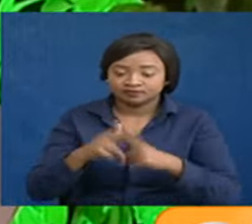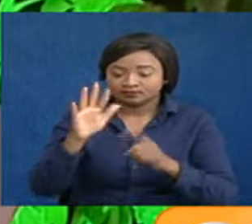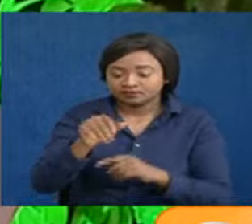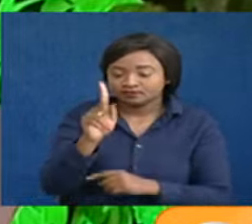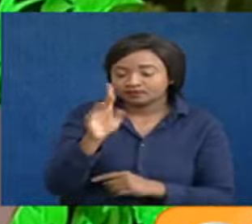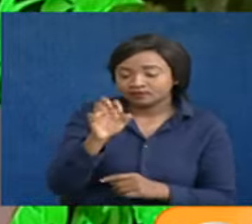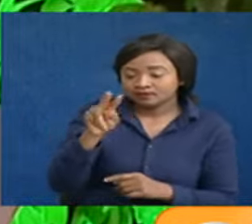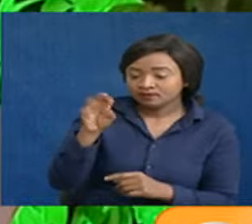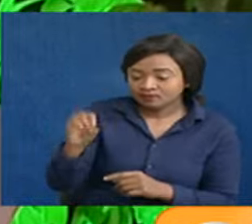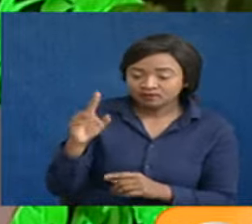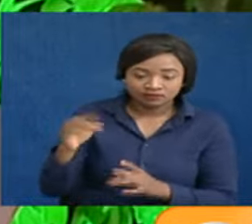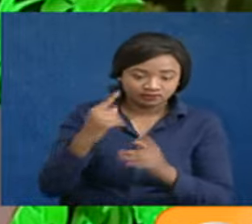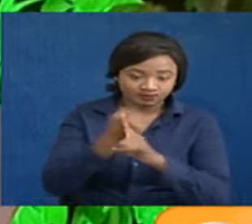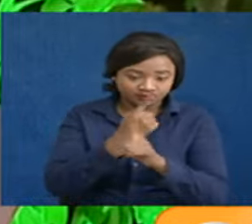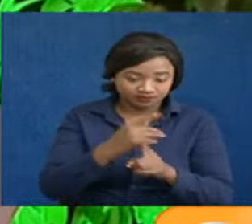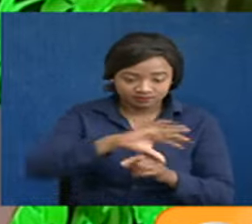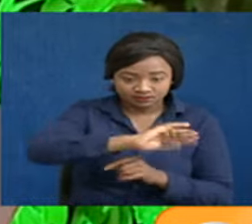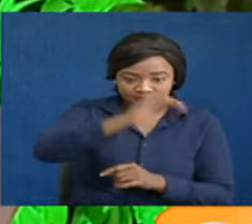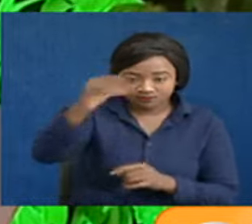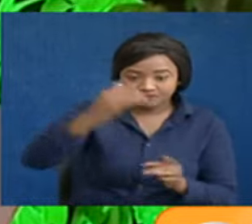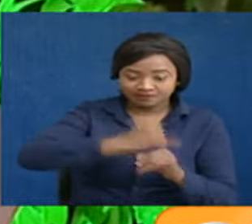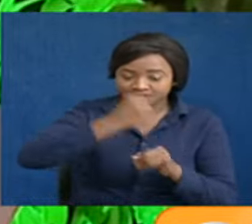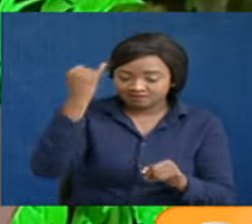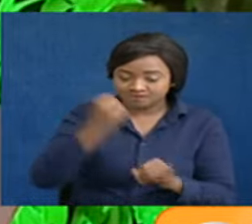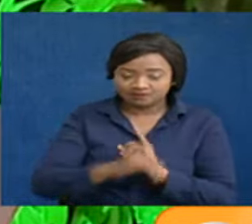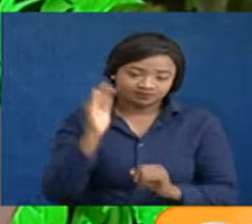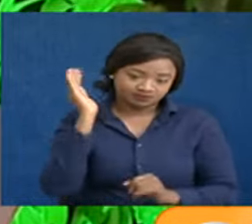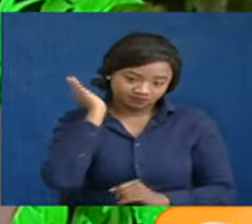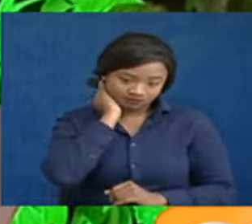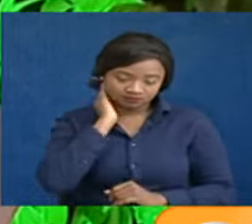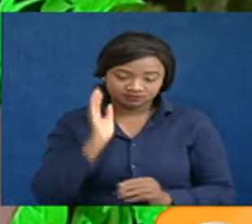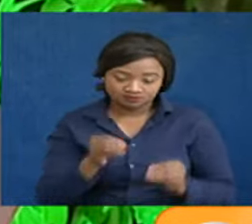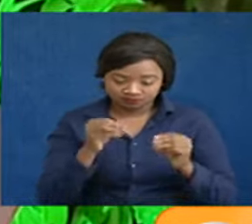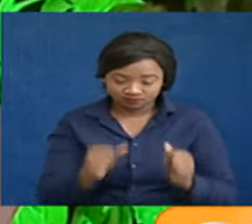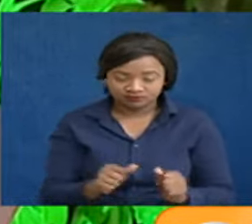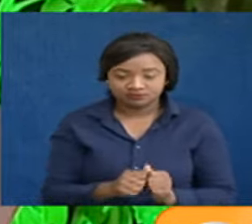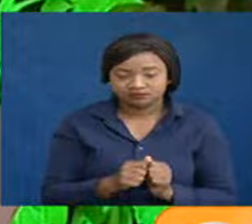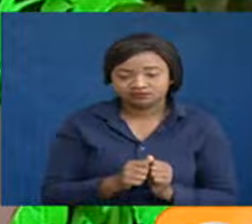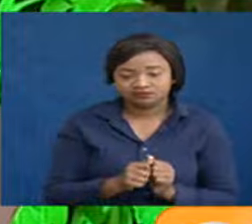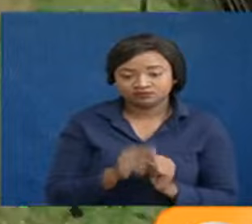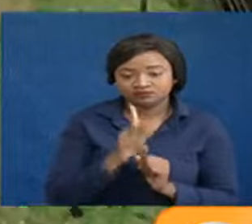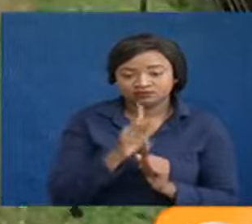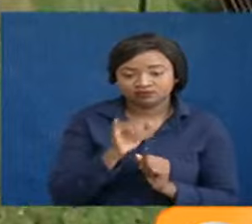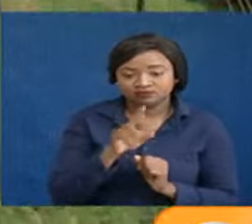Town, Kangema, and concluded its tour of Murang'a County in Kiriaini Town.